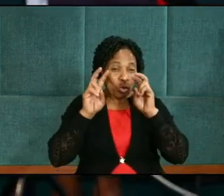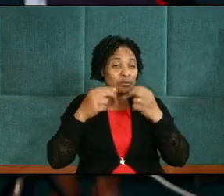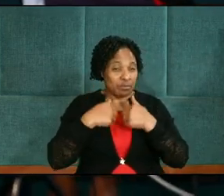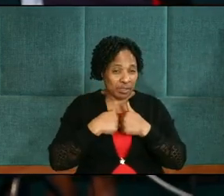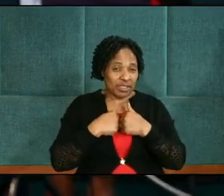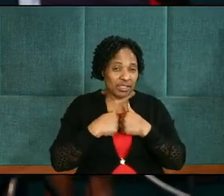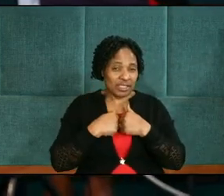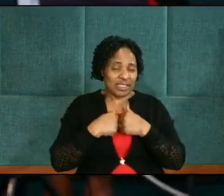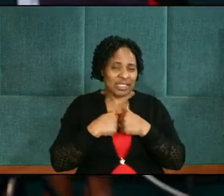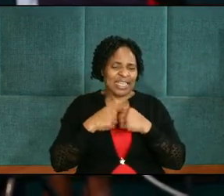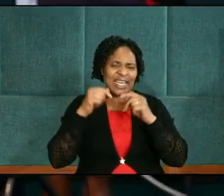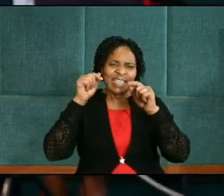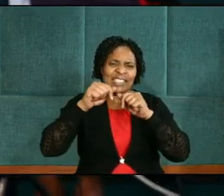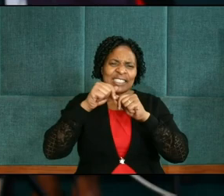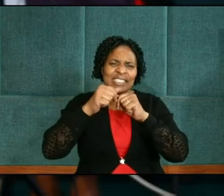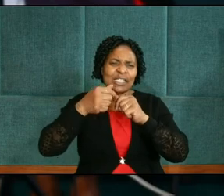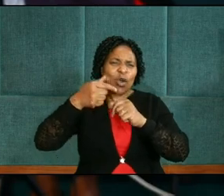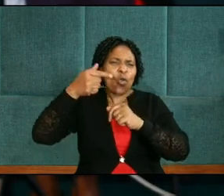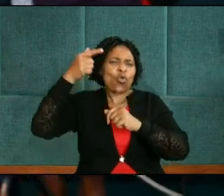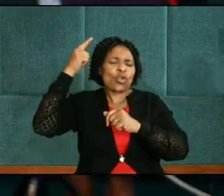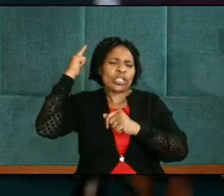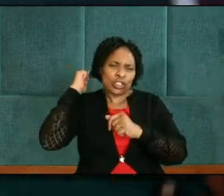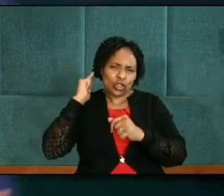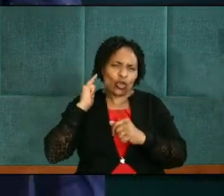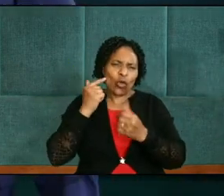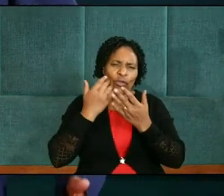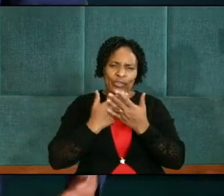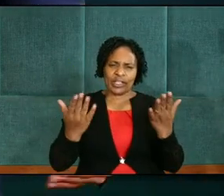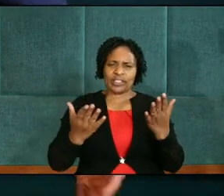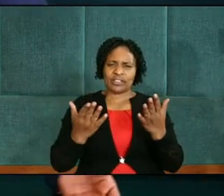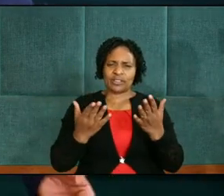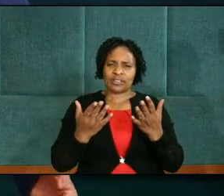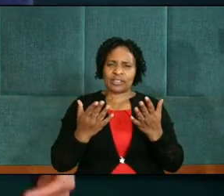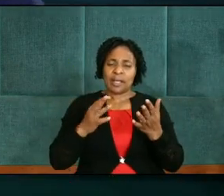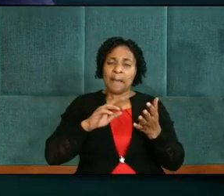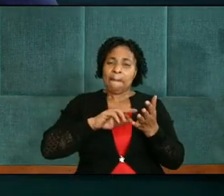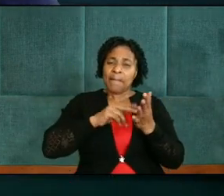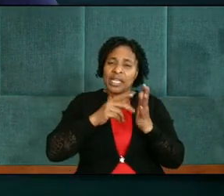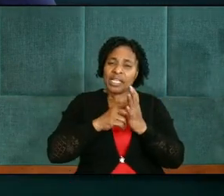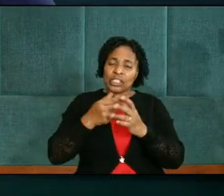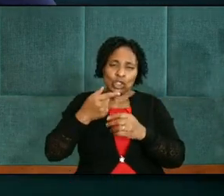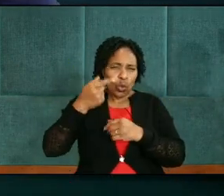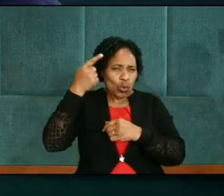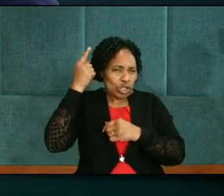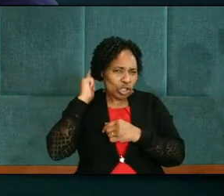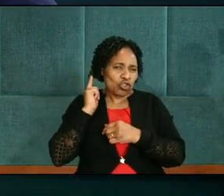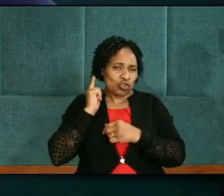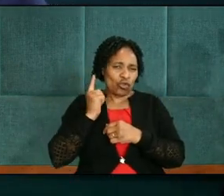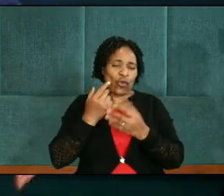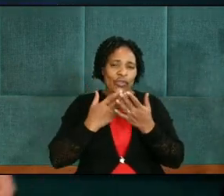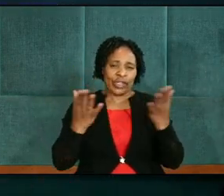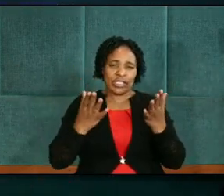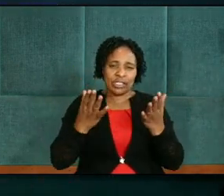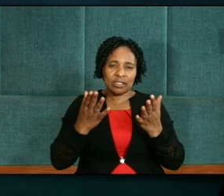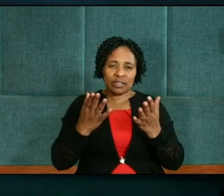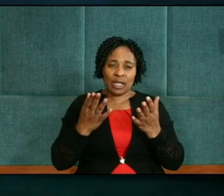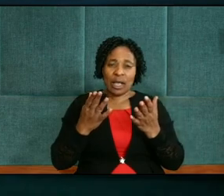the initial deposit. Oh, I love this. This was the initial deposit of the Holy